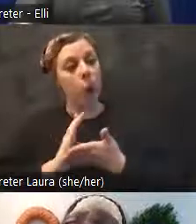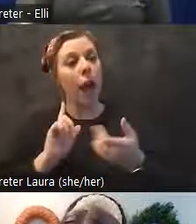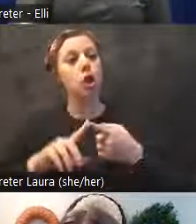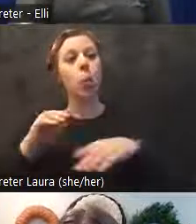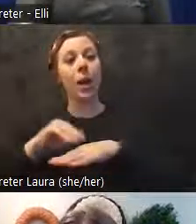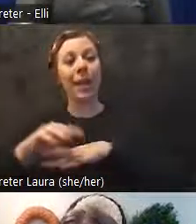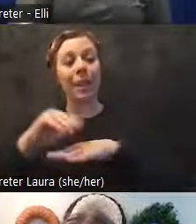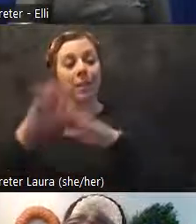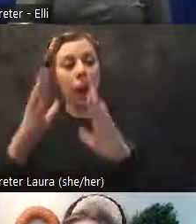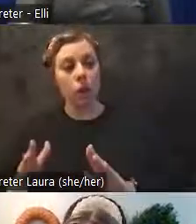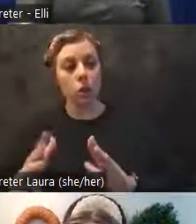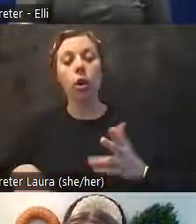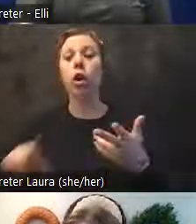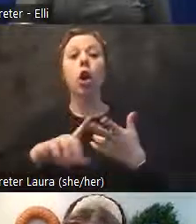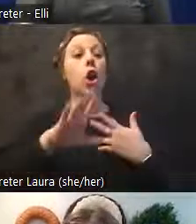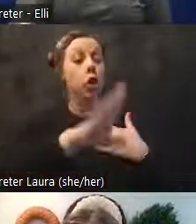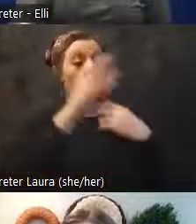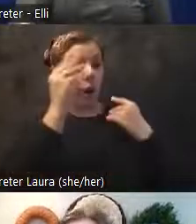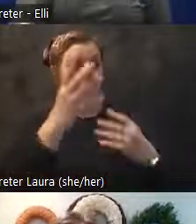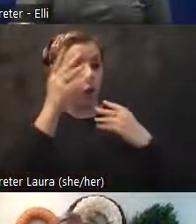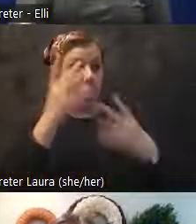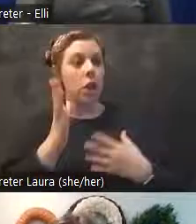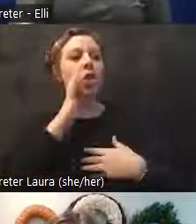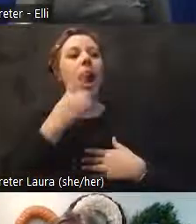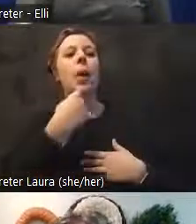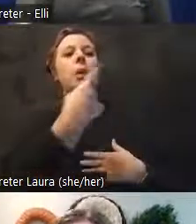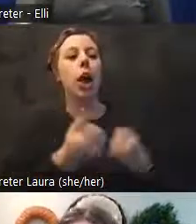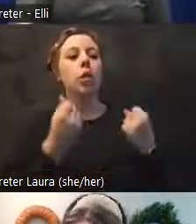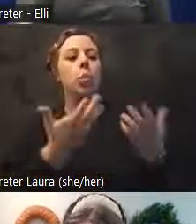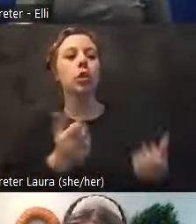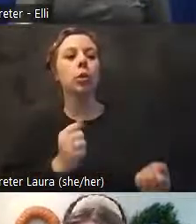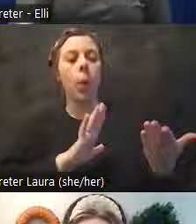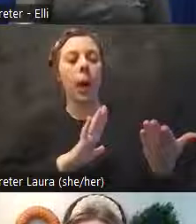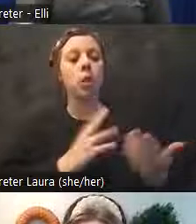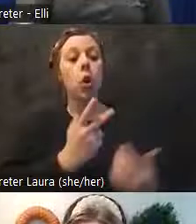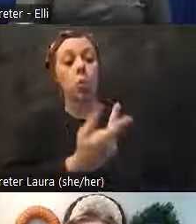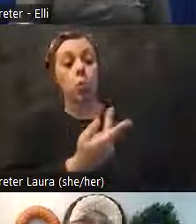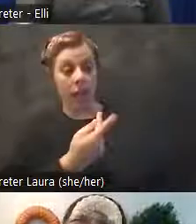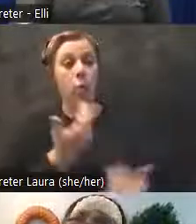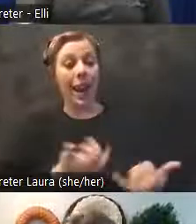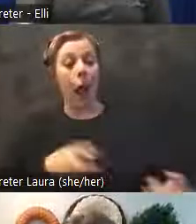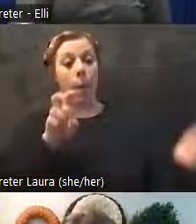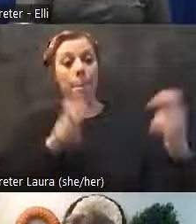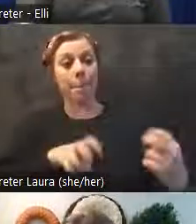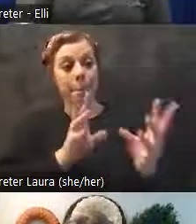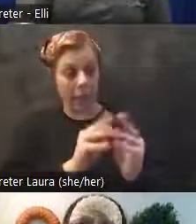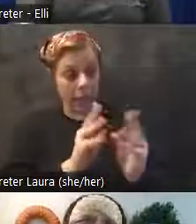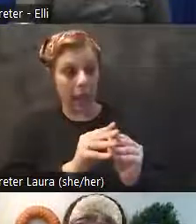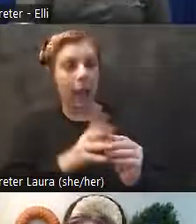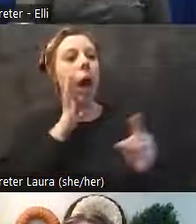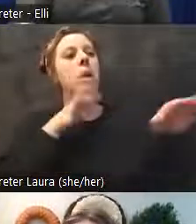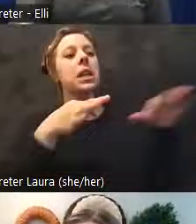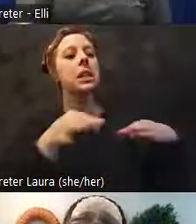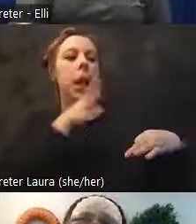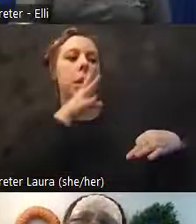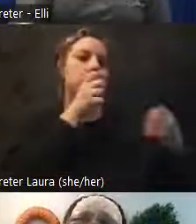that information? So it's one thing to say it in a meeting with a student, it's another to provide that resource in writing.